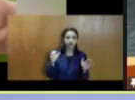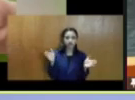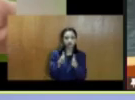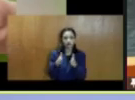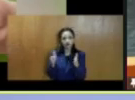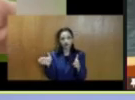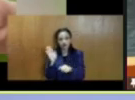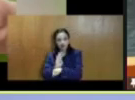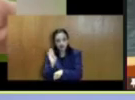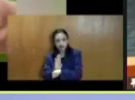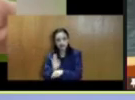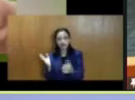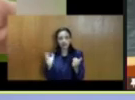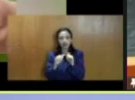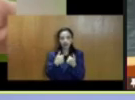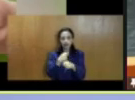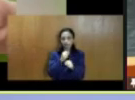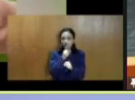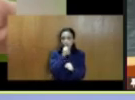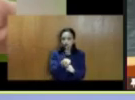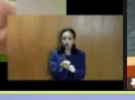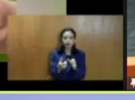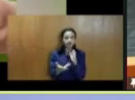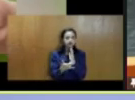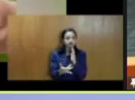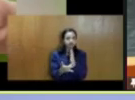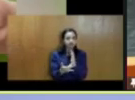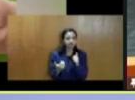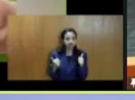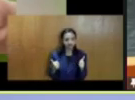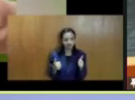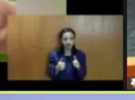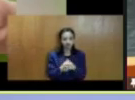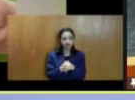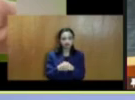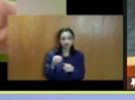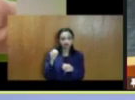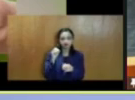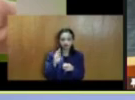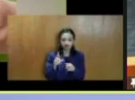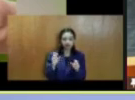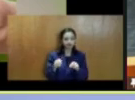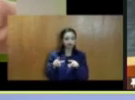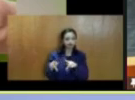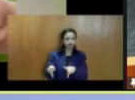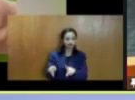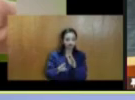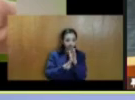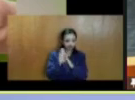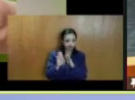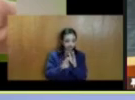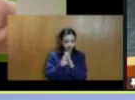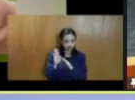that digital capabilities or opportunities to develop those are equally